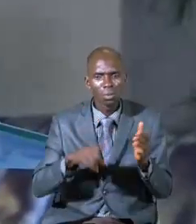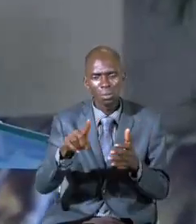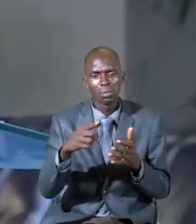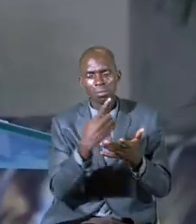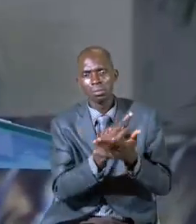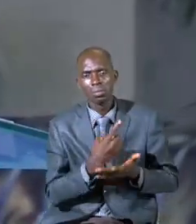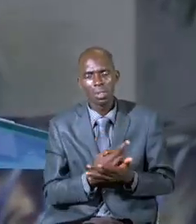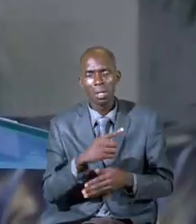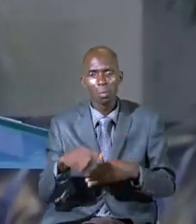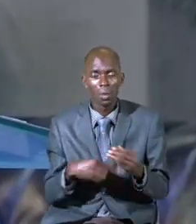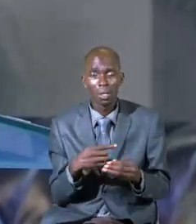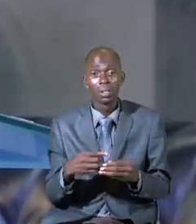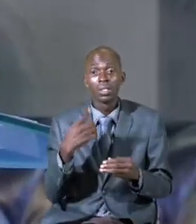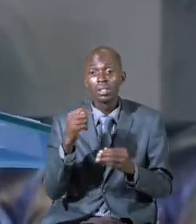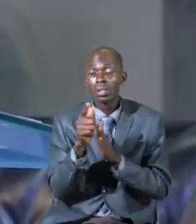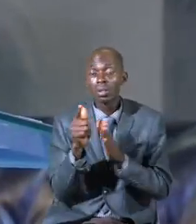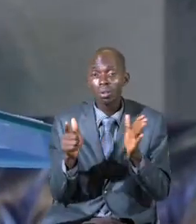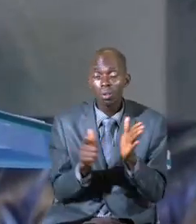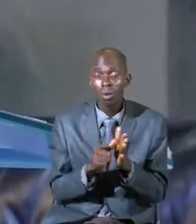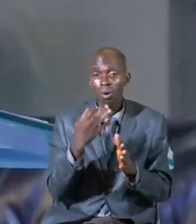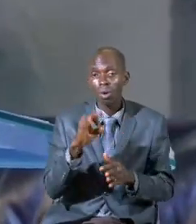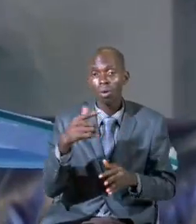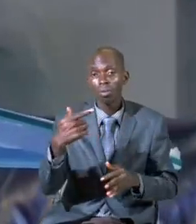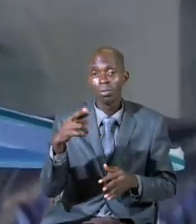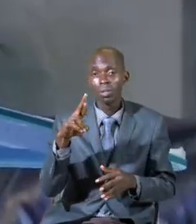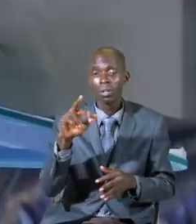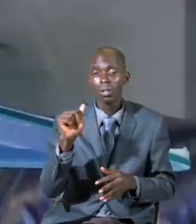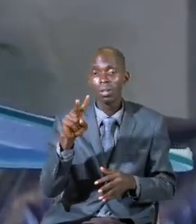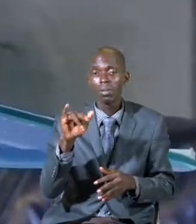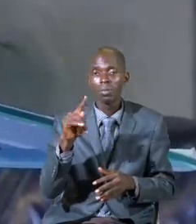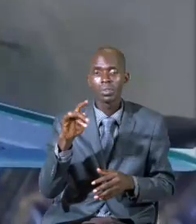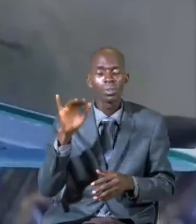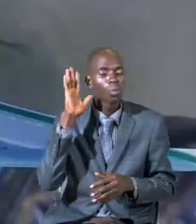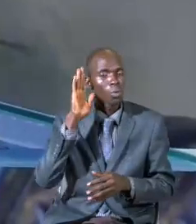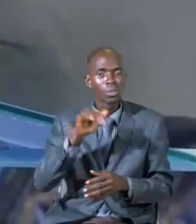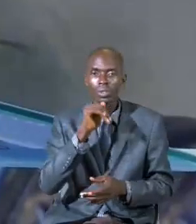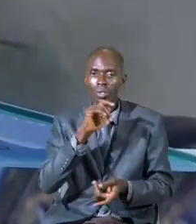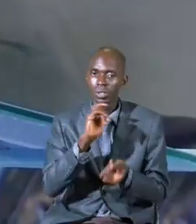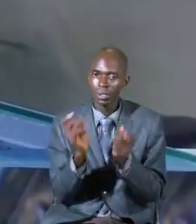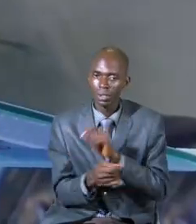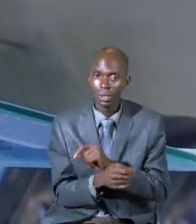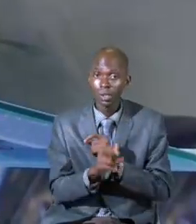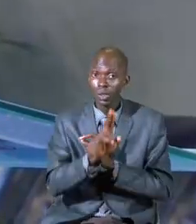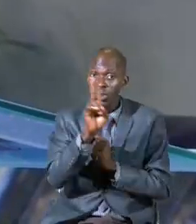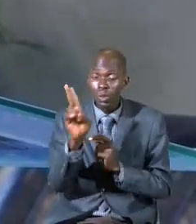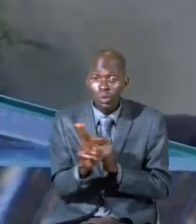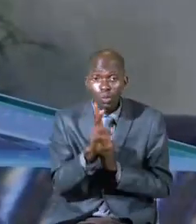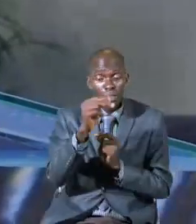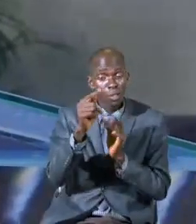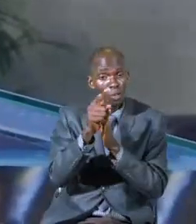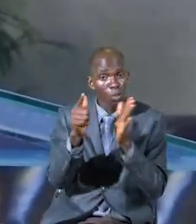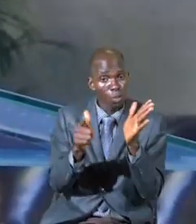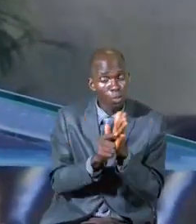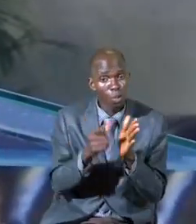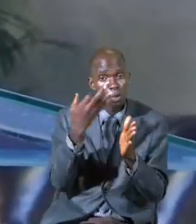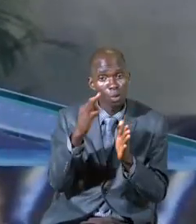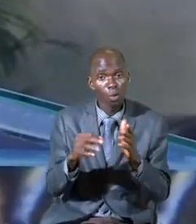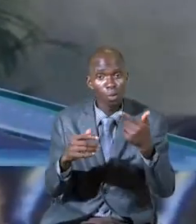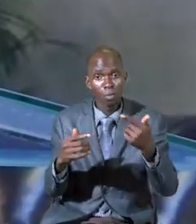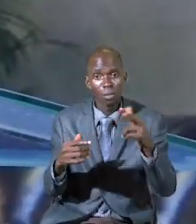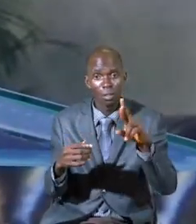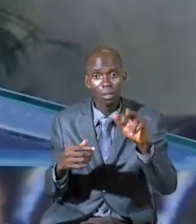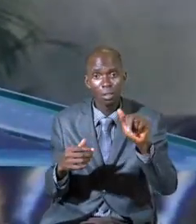change the law of gravity. Use the law of gravity to move to where you ought